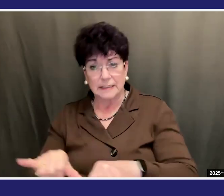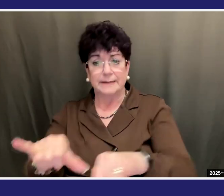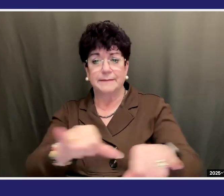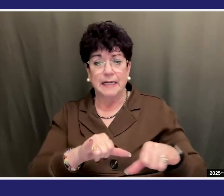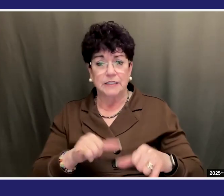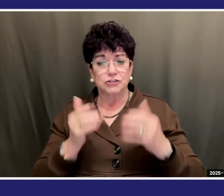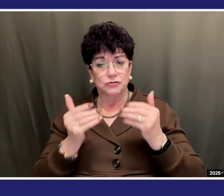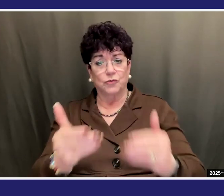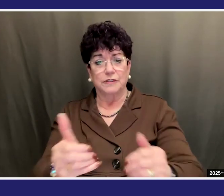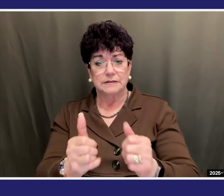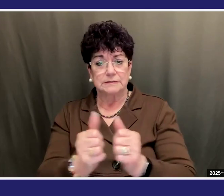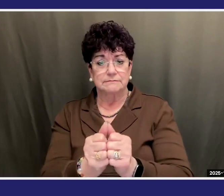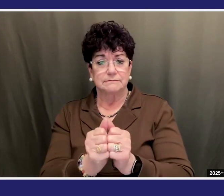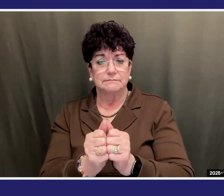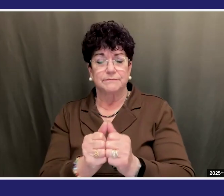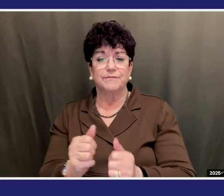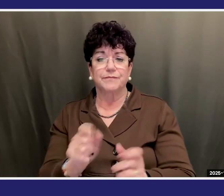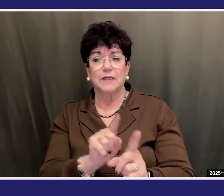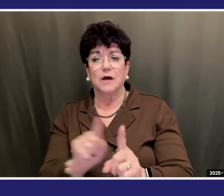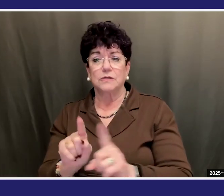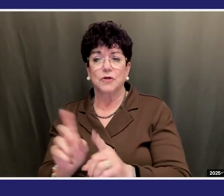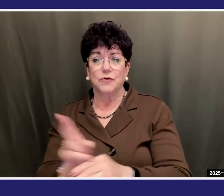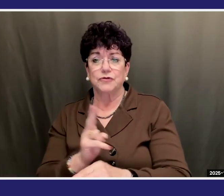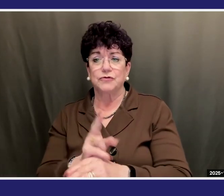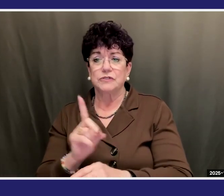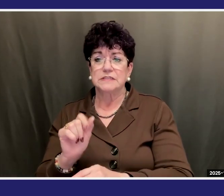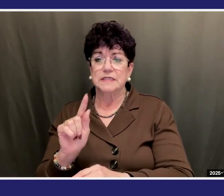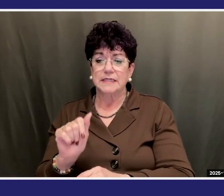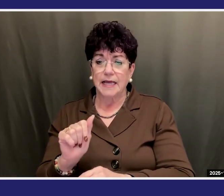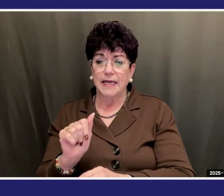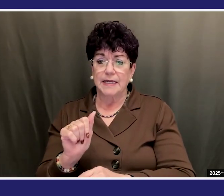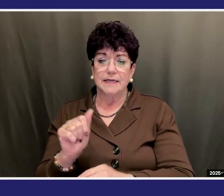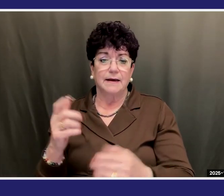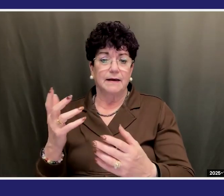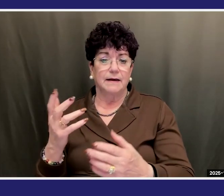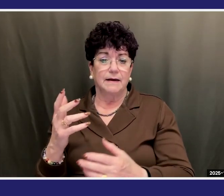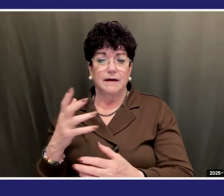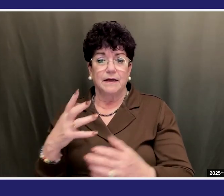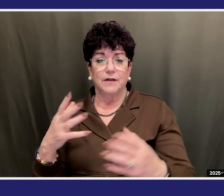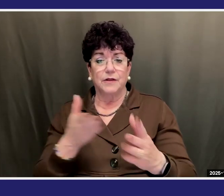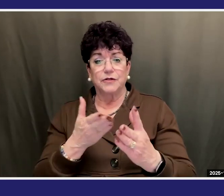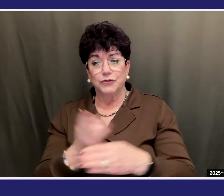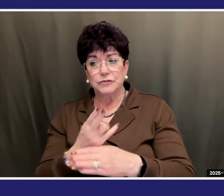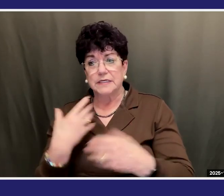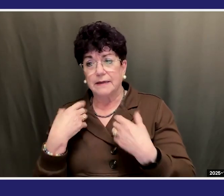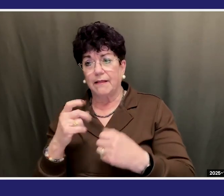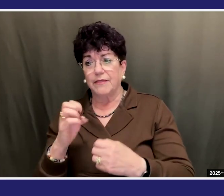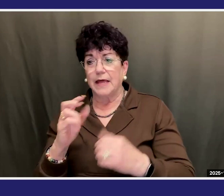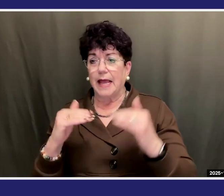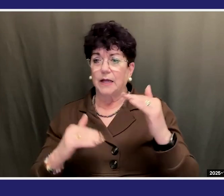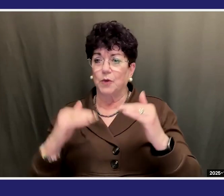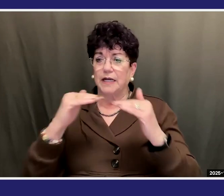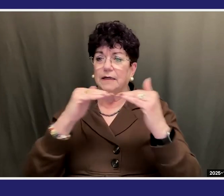together. We would also like to utilize the data through the lens of health equity. As Trudy emphasized also, health equity